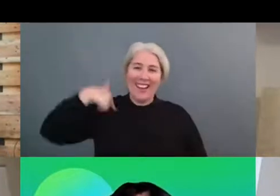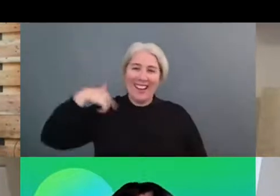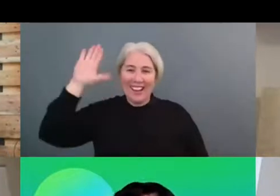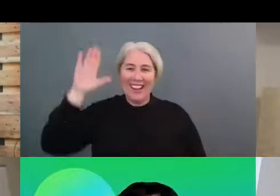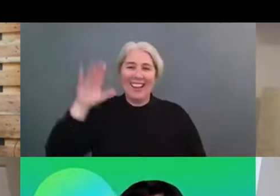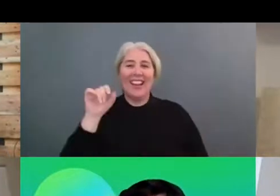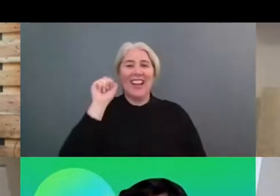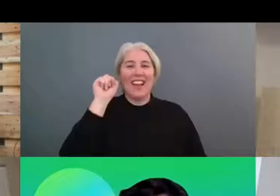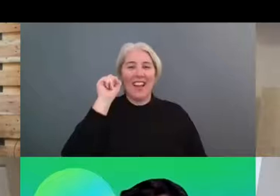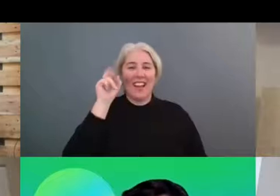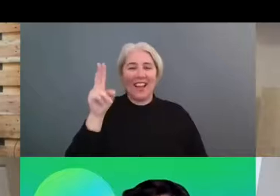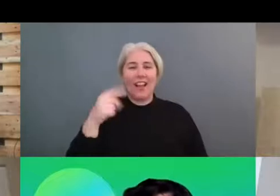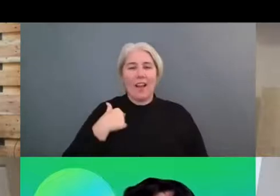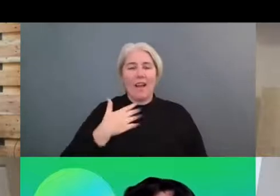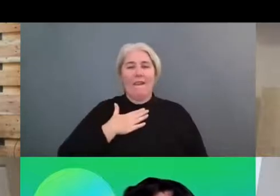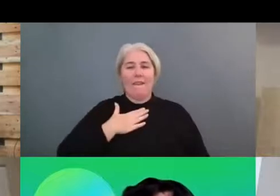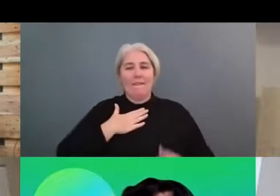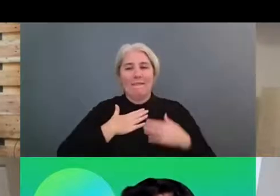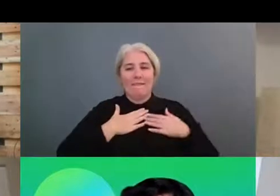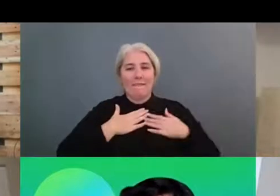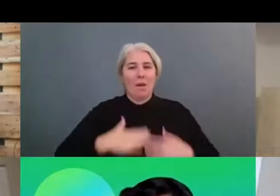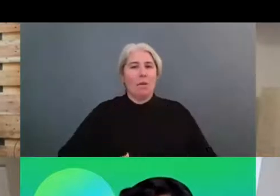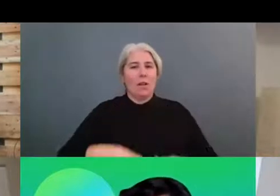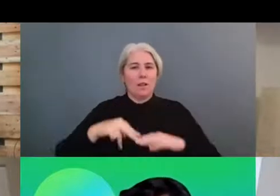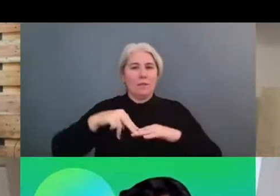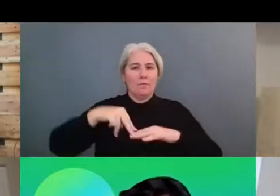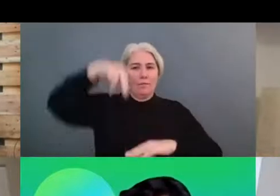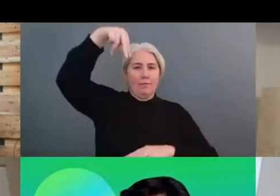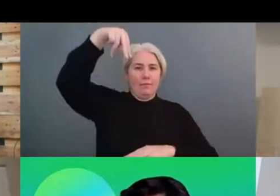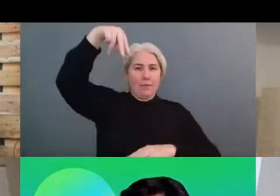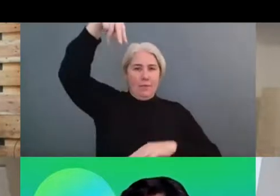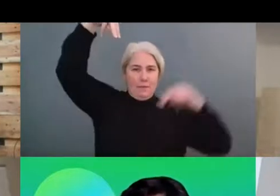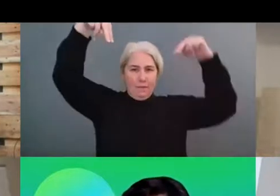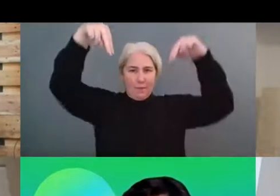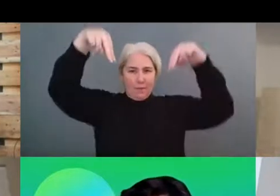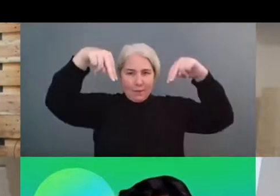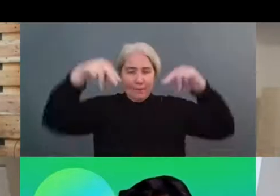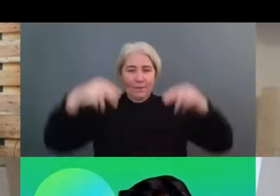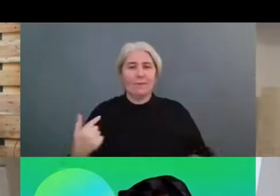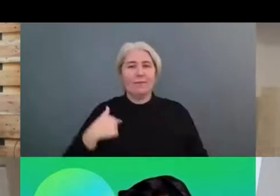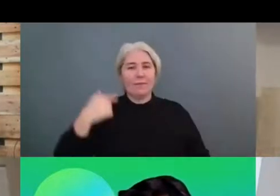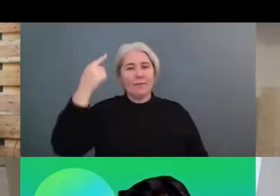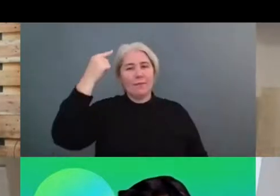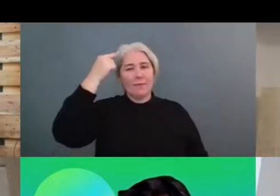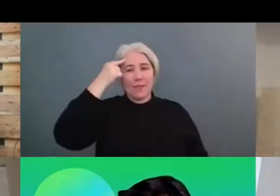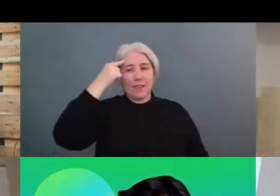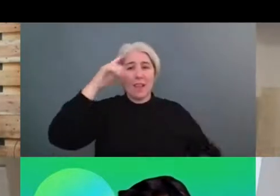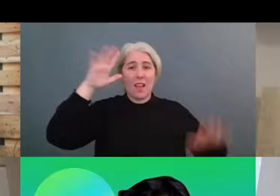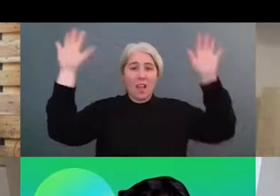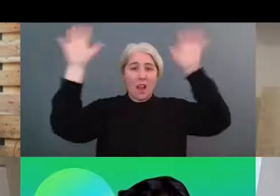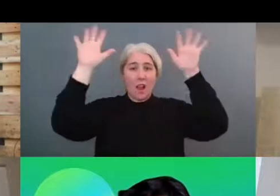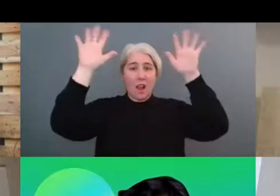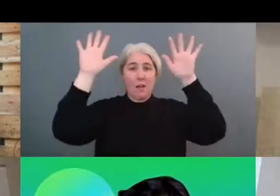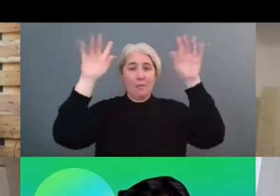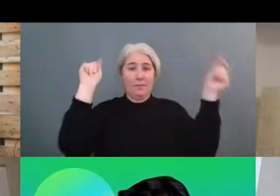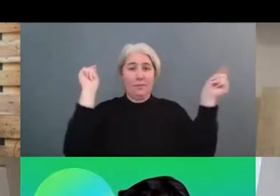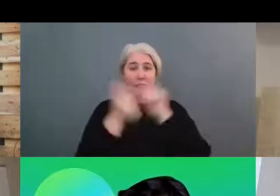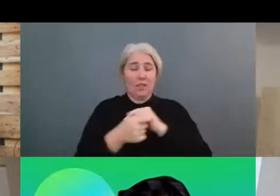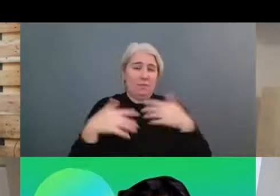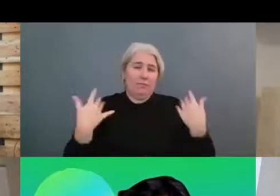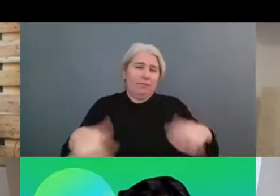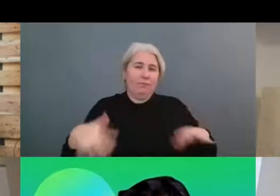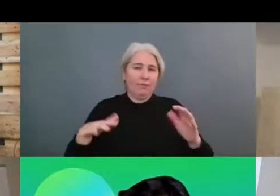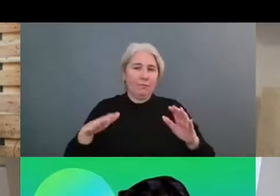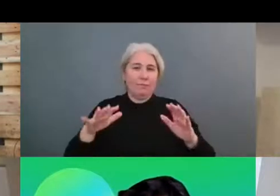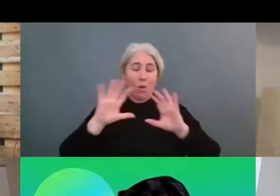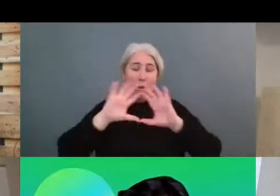some high-level context, which is to say that climate change is the most important long-term challenge we face today as